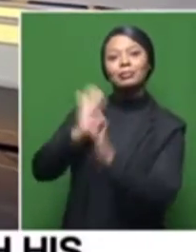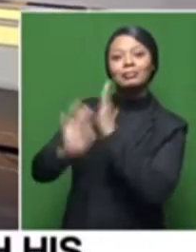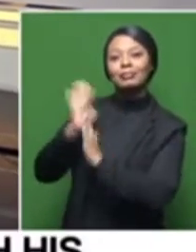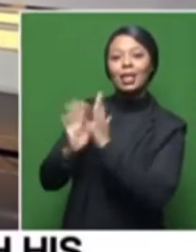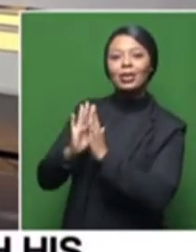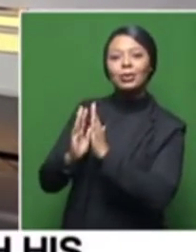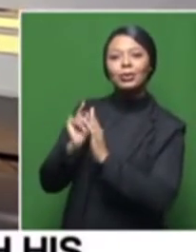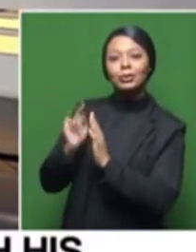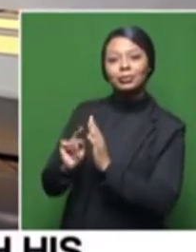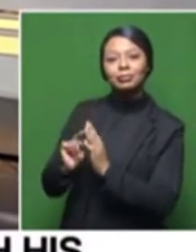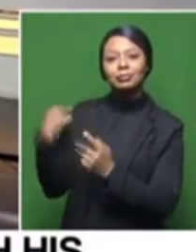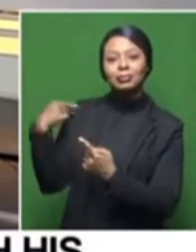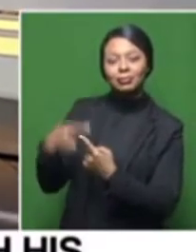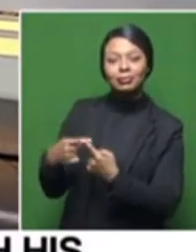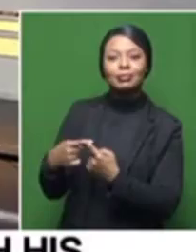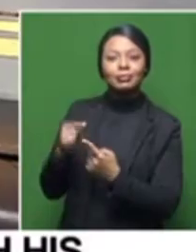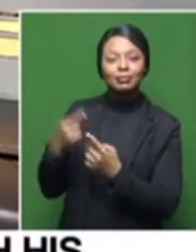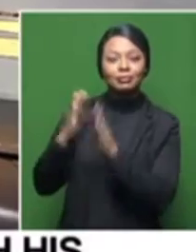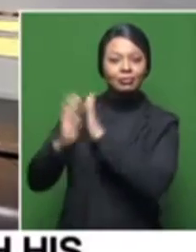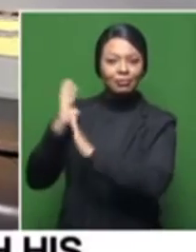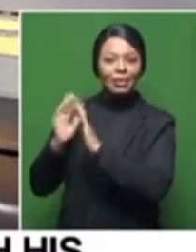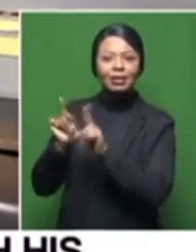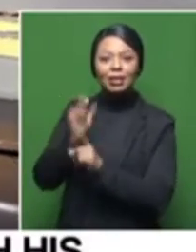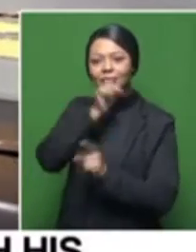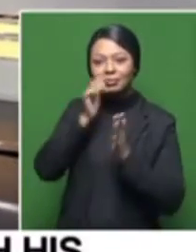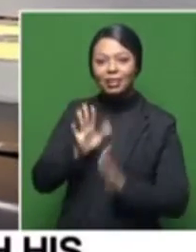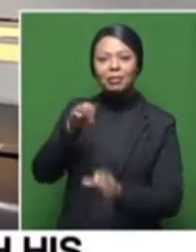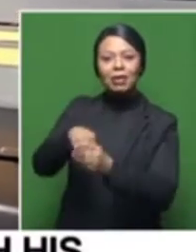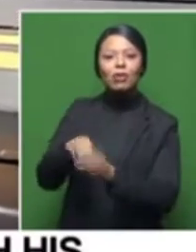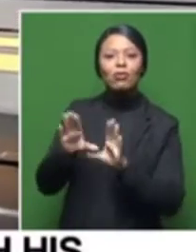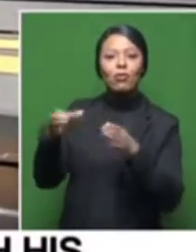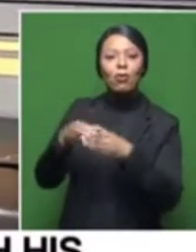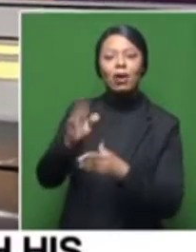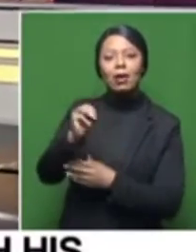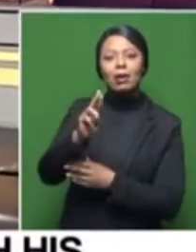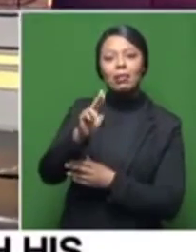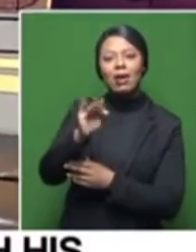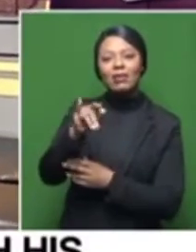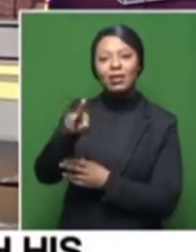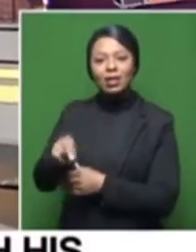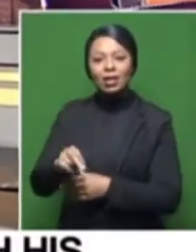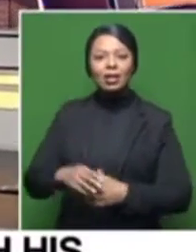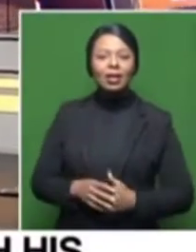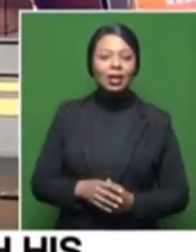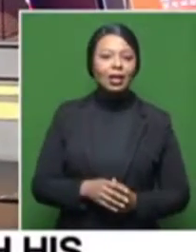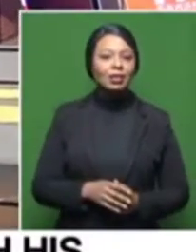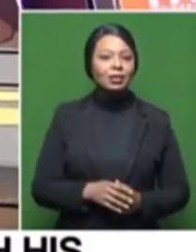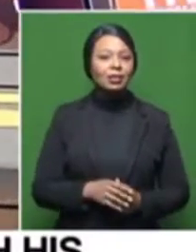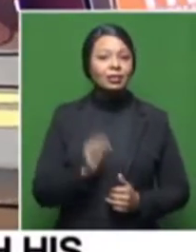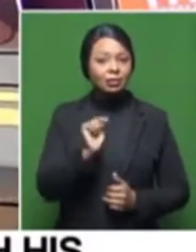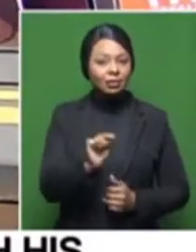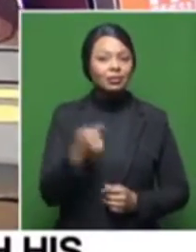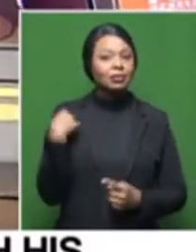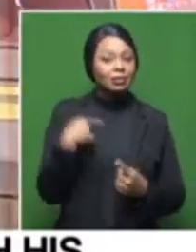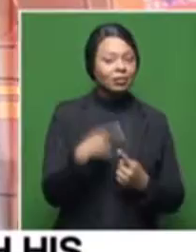and, being as an artist yourself and being a part of the Muffinz. It's been an amazing journey to be with the Muffinz. I mean, for the last 10 years, I've